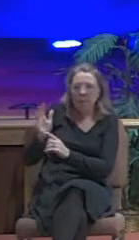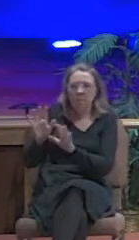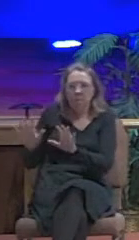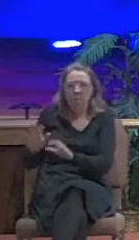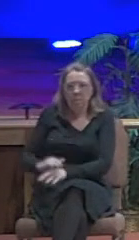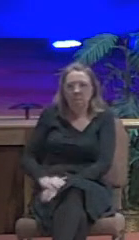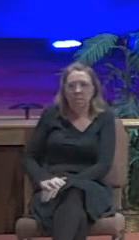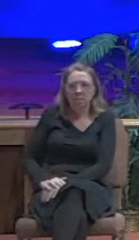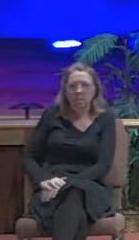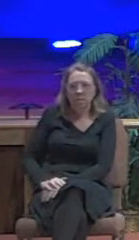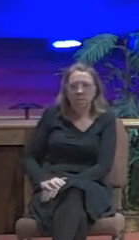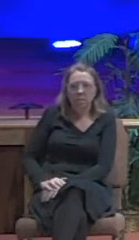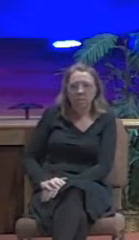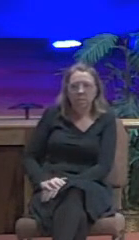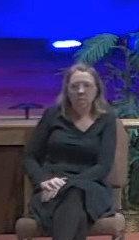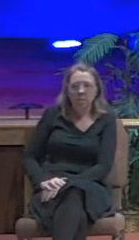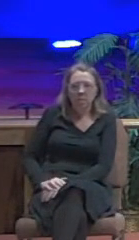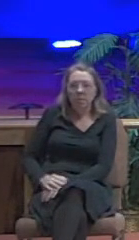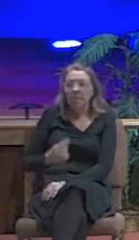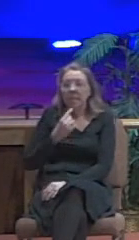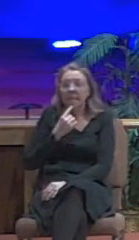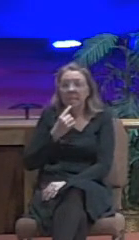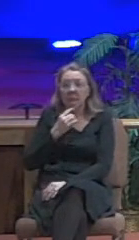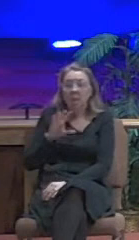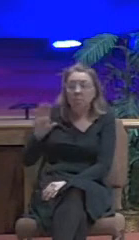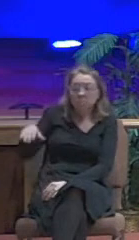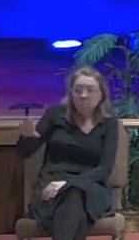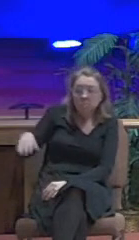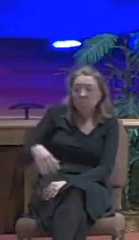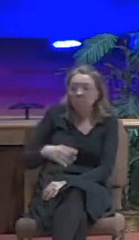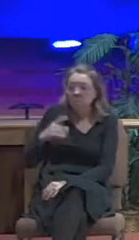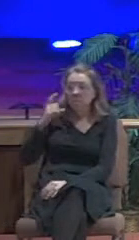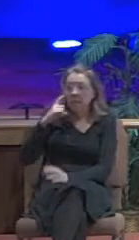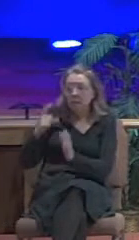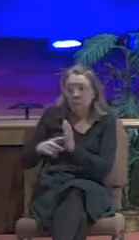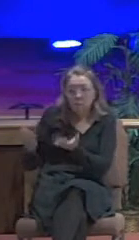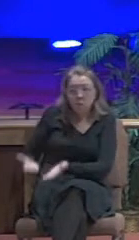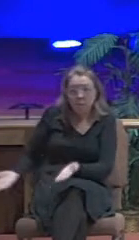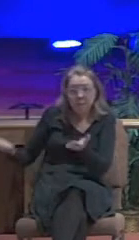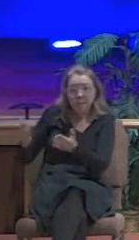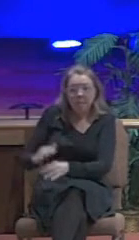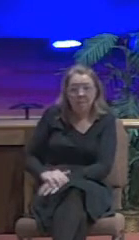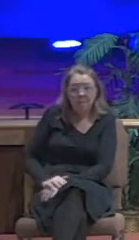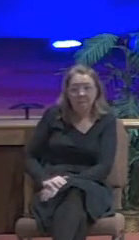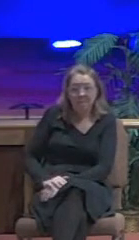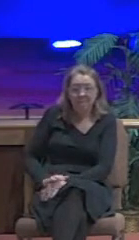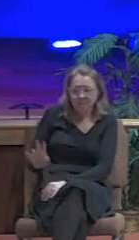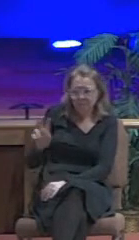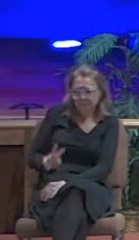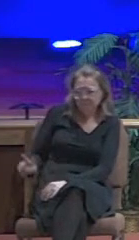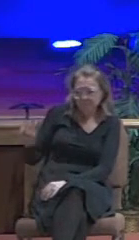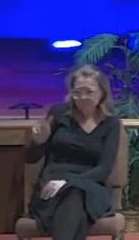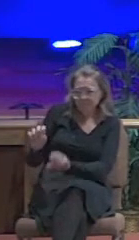say, Cheryl, I see that you're here every time. Is there anything I can pray for you?